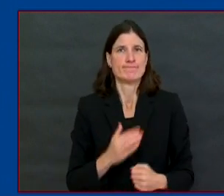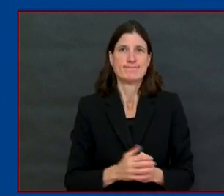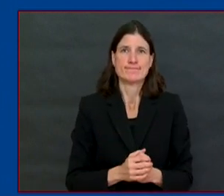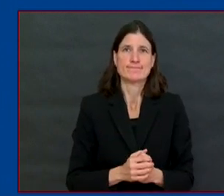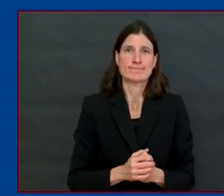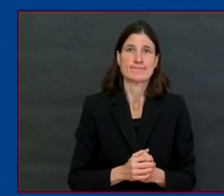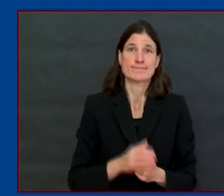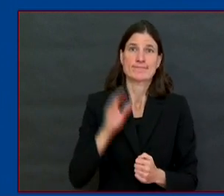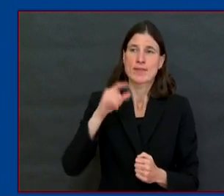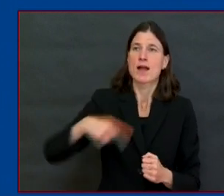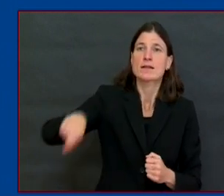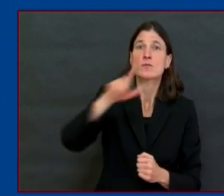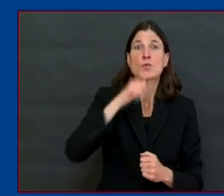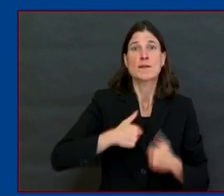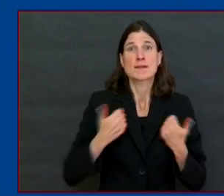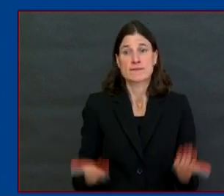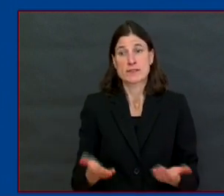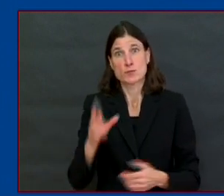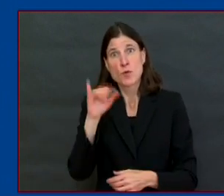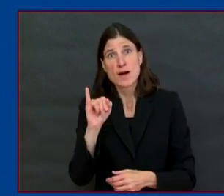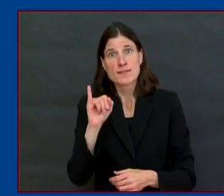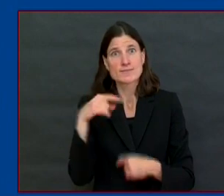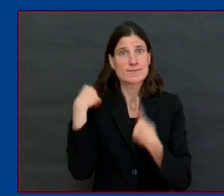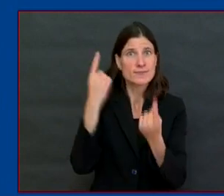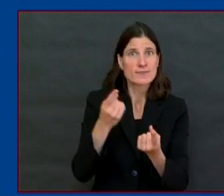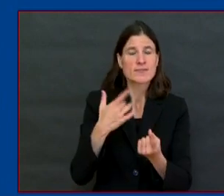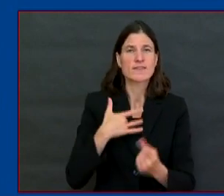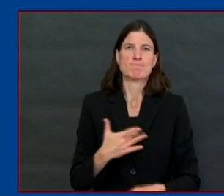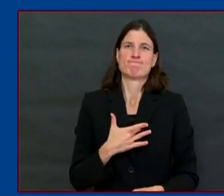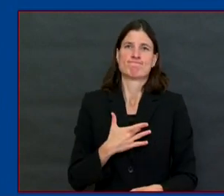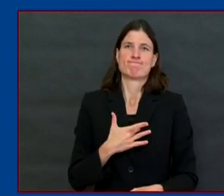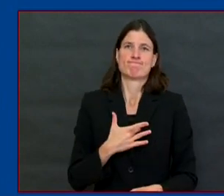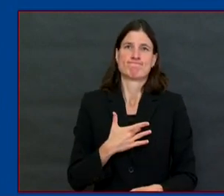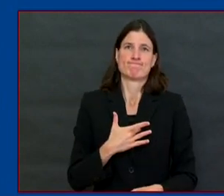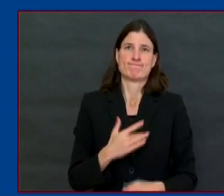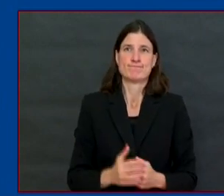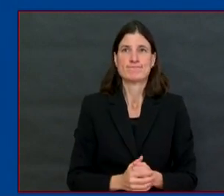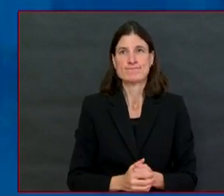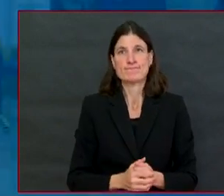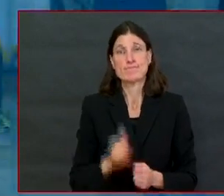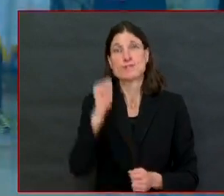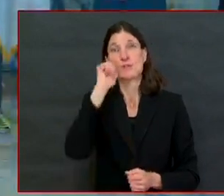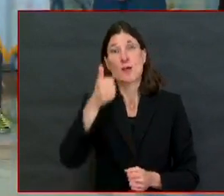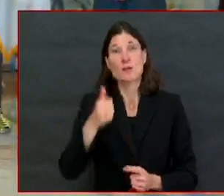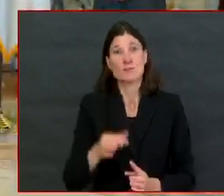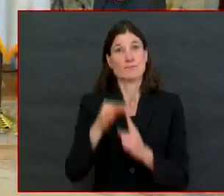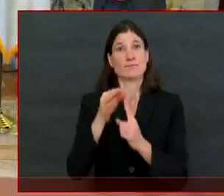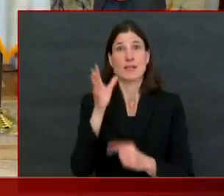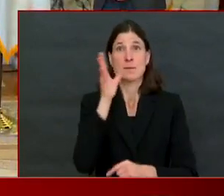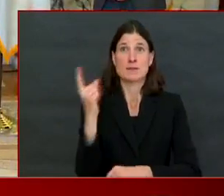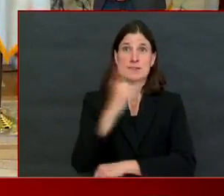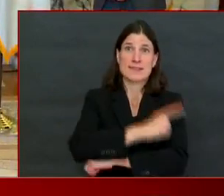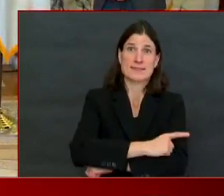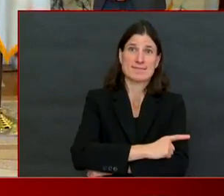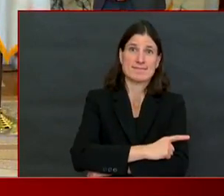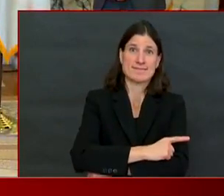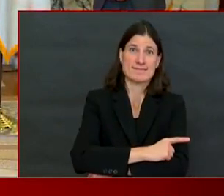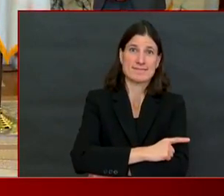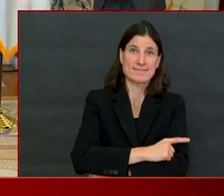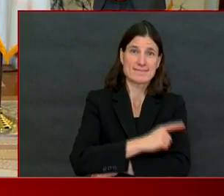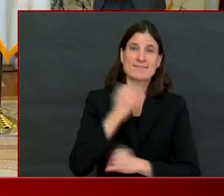lost. With the holiday tomorrow, I want to take an extra moment to reiterate some of the messages that